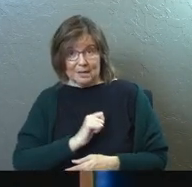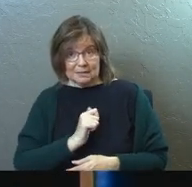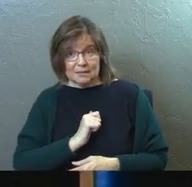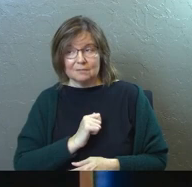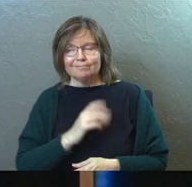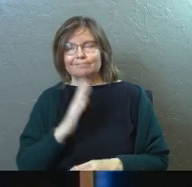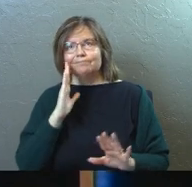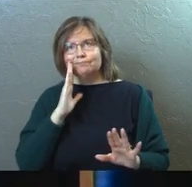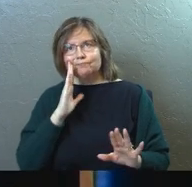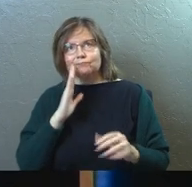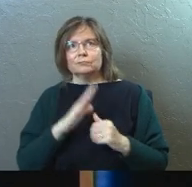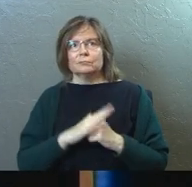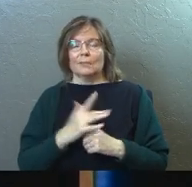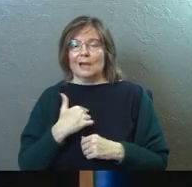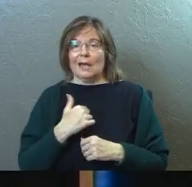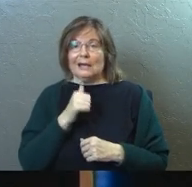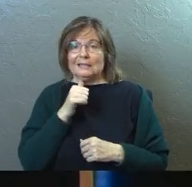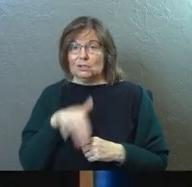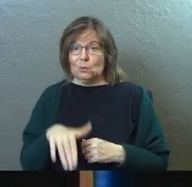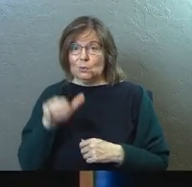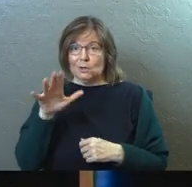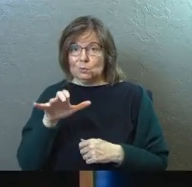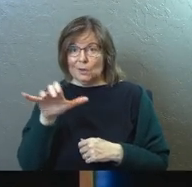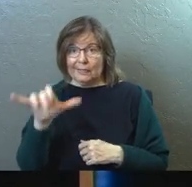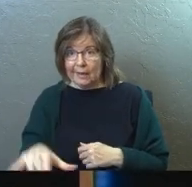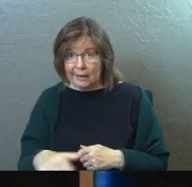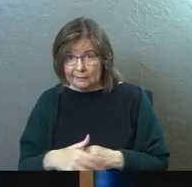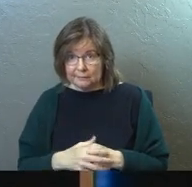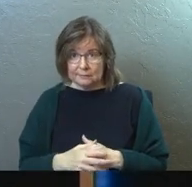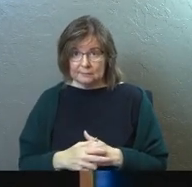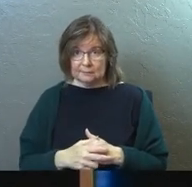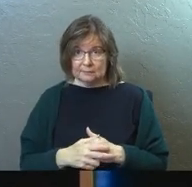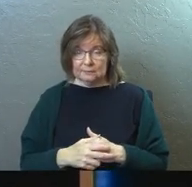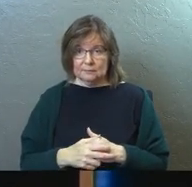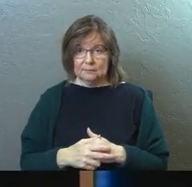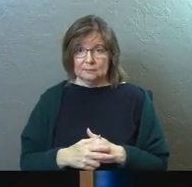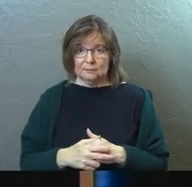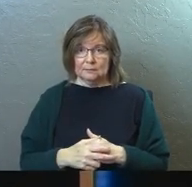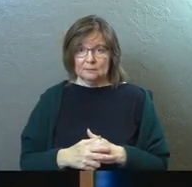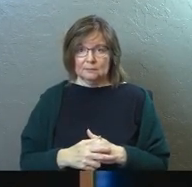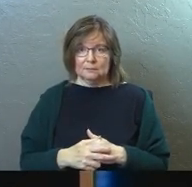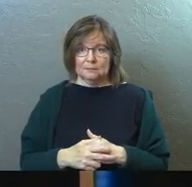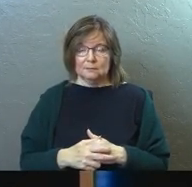myself, you know, I didn't raise you to do that.